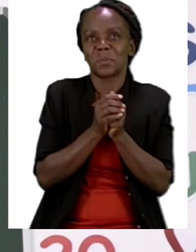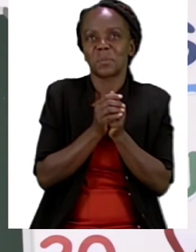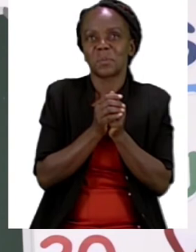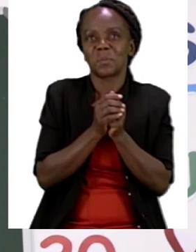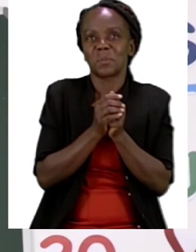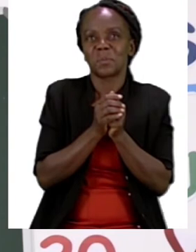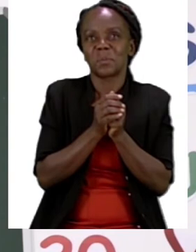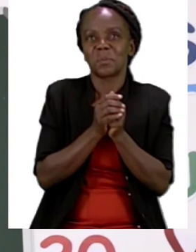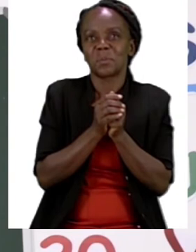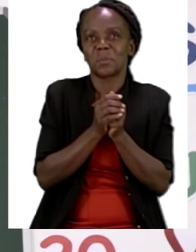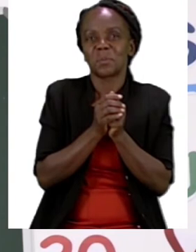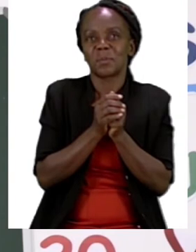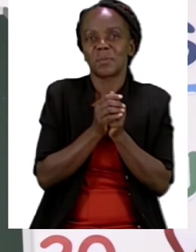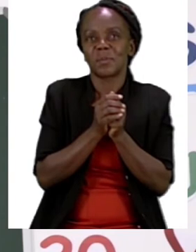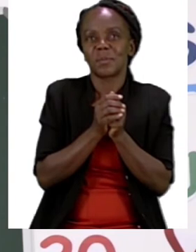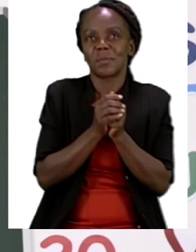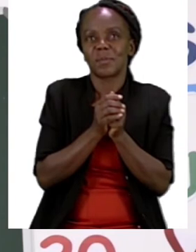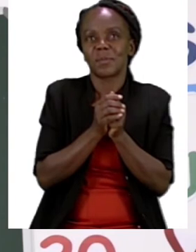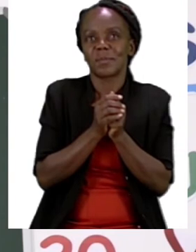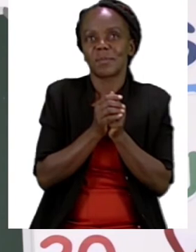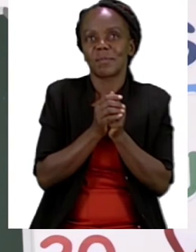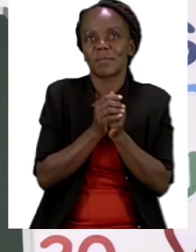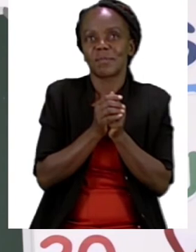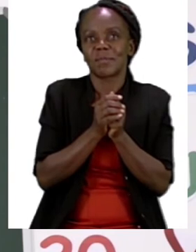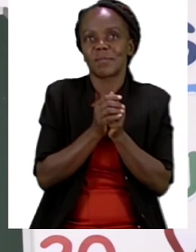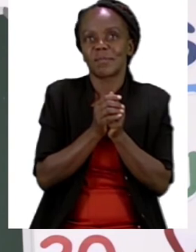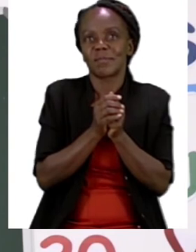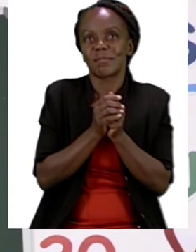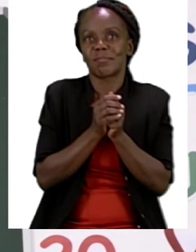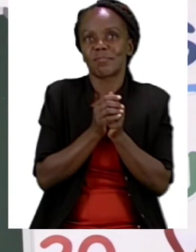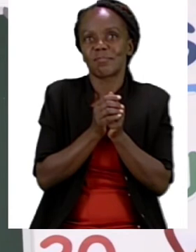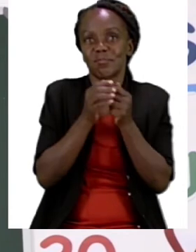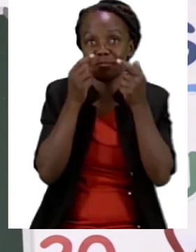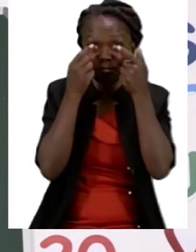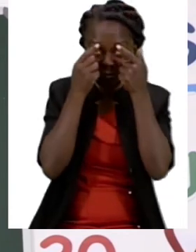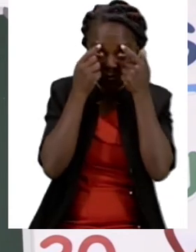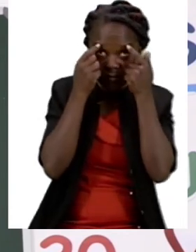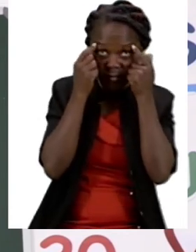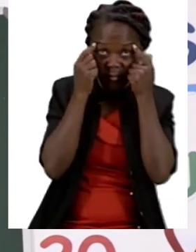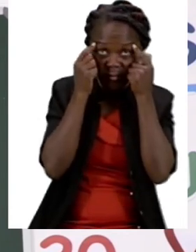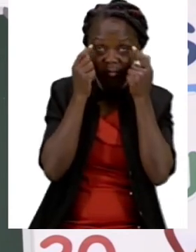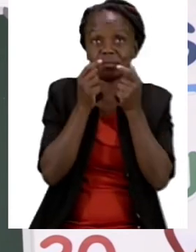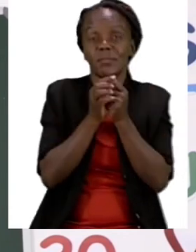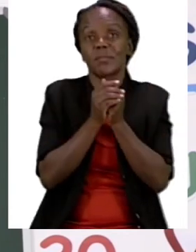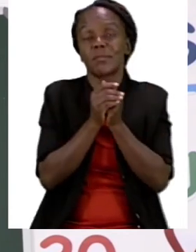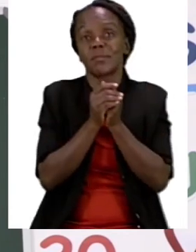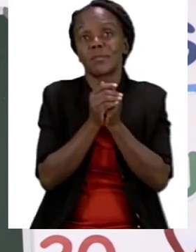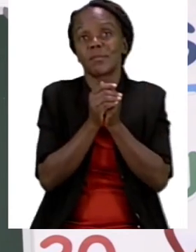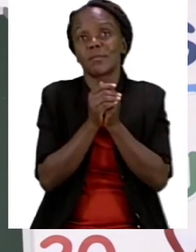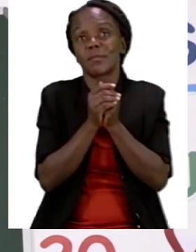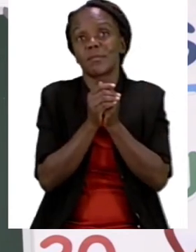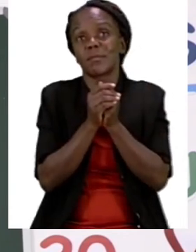do the rest of his hair, which seems to go from this end. So we are also going to do